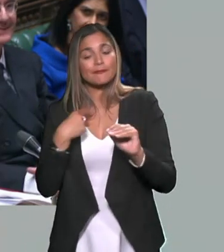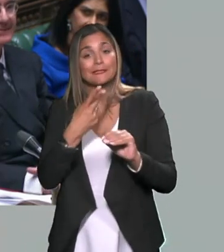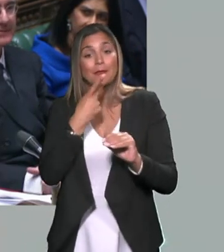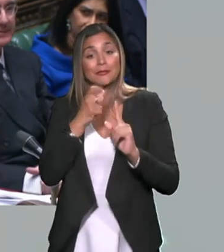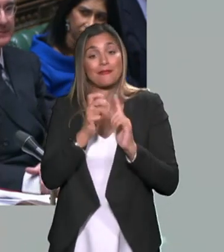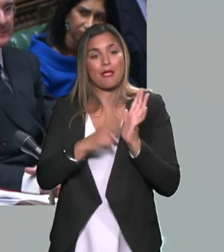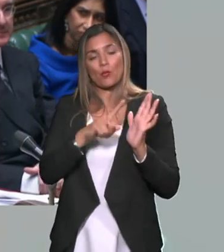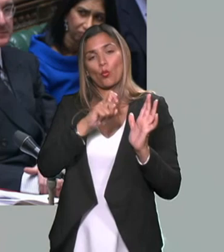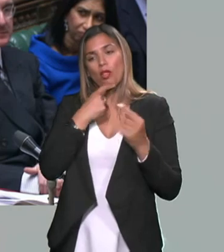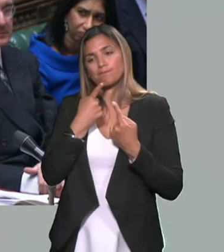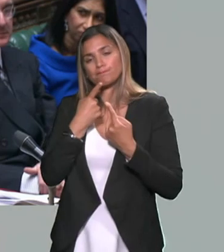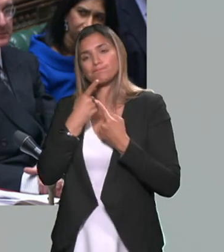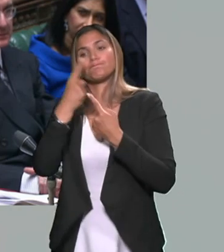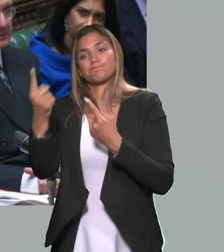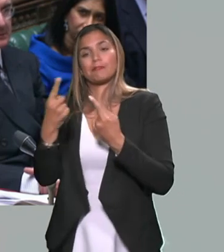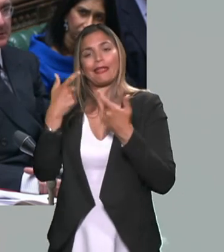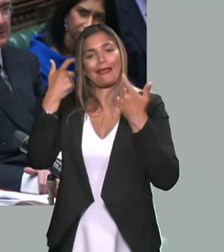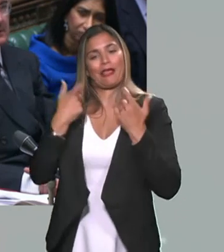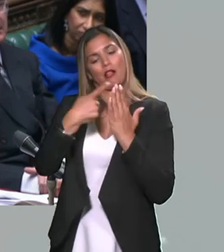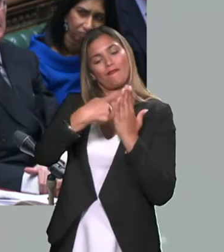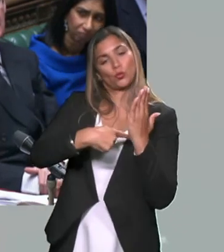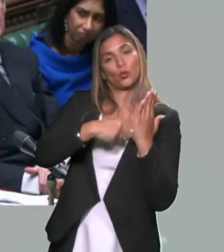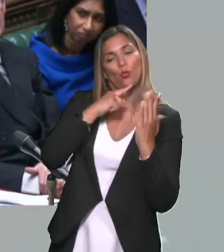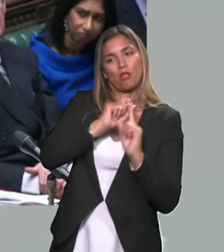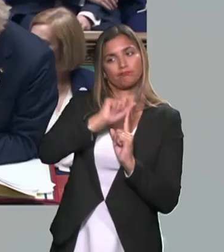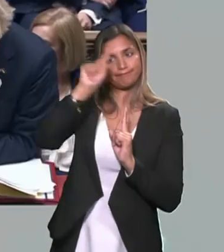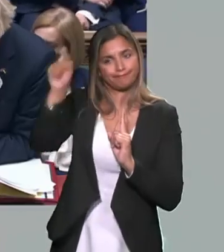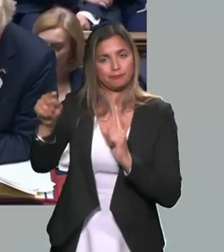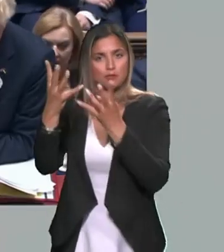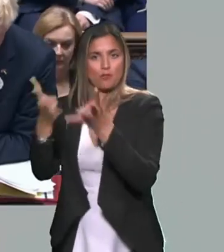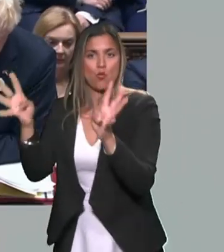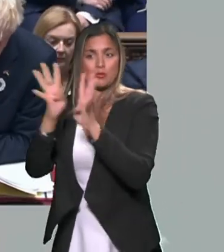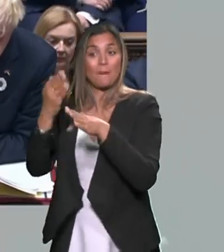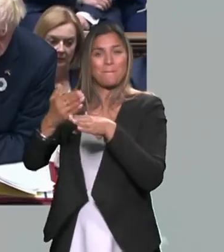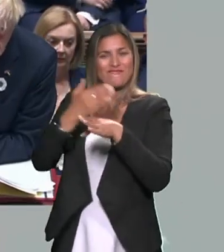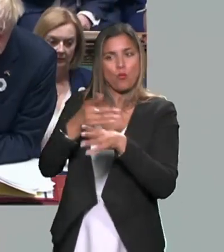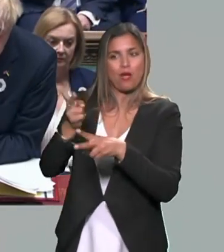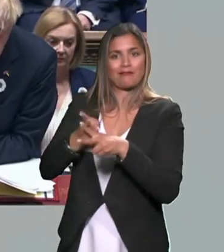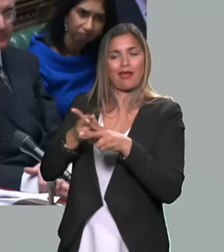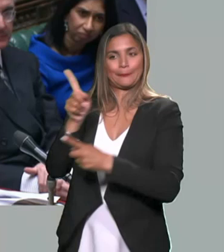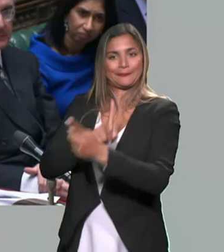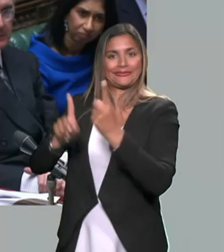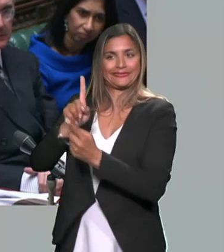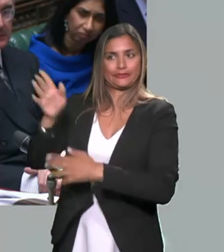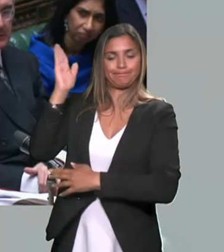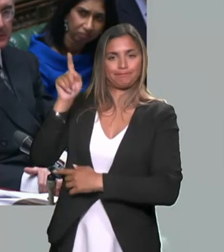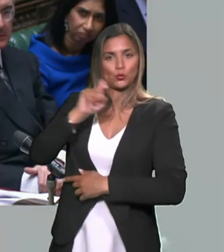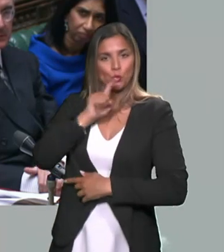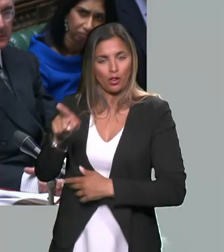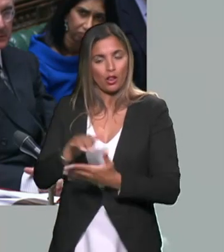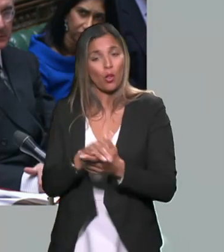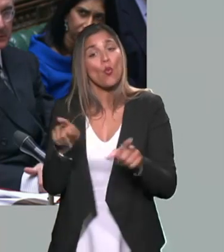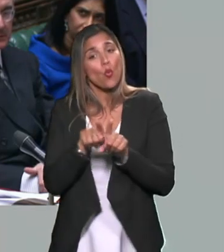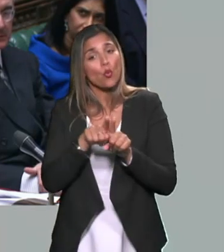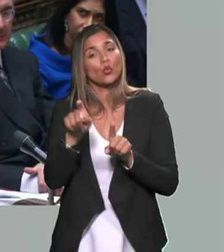on the Pitchfork case to the Parole Board before his hearing. And there is also, as the House will know, a root and branch review